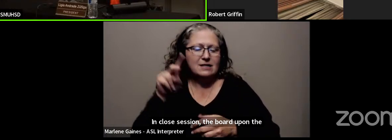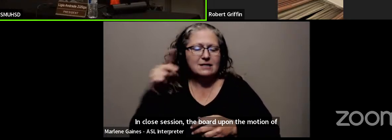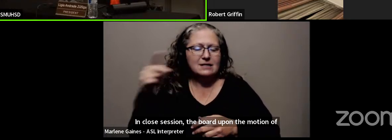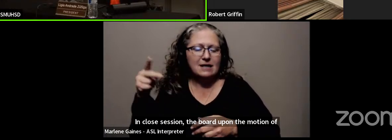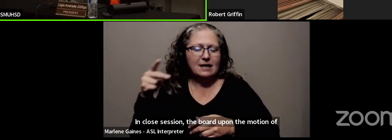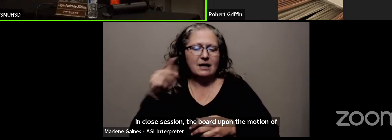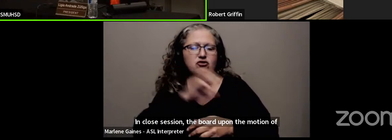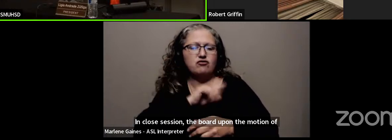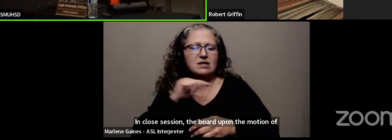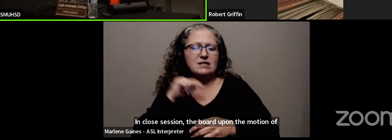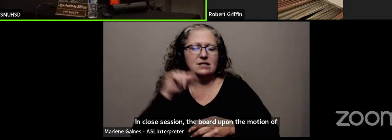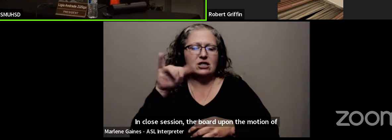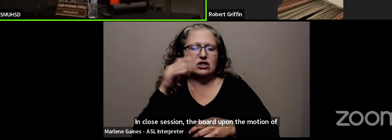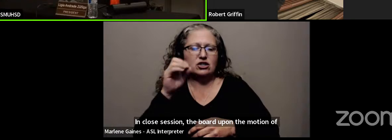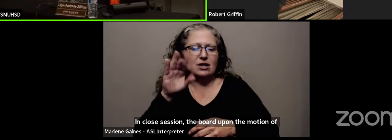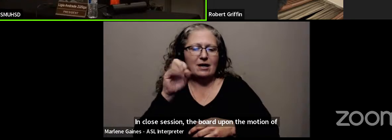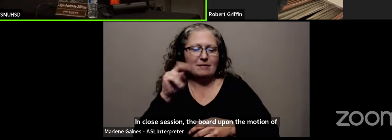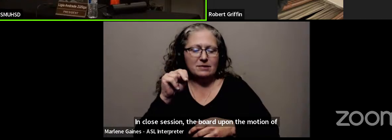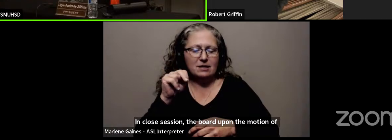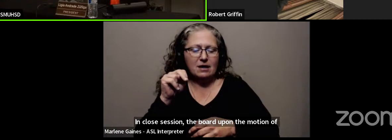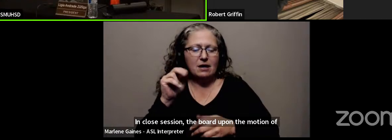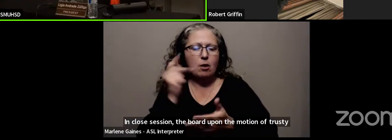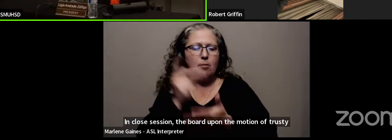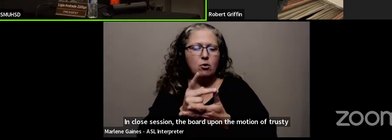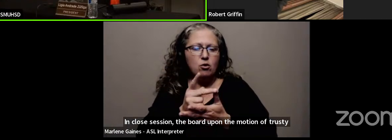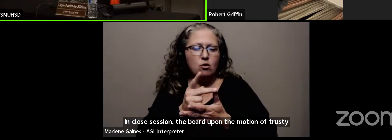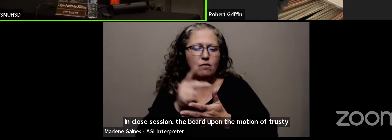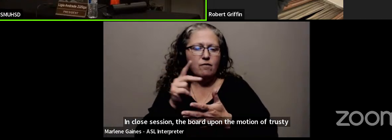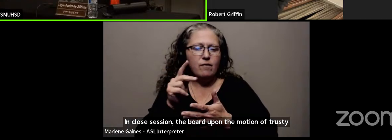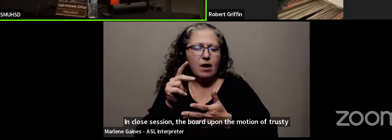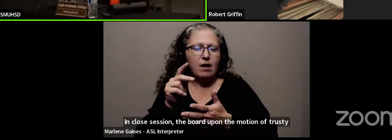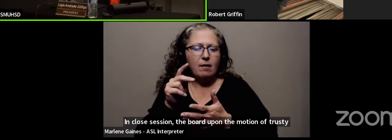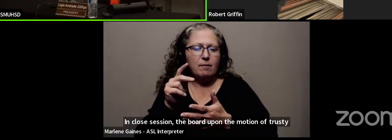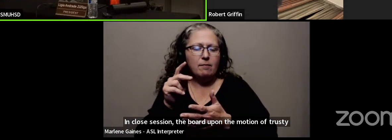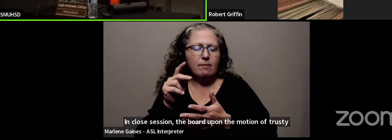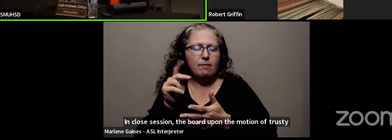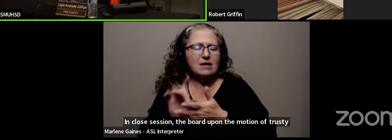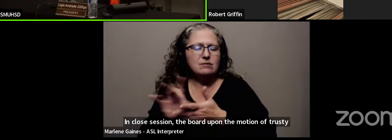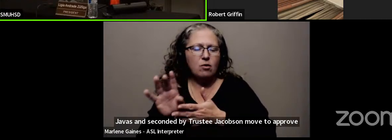by Trustee Jacobson, moved to approve stipulated expulsion case